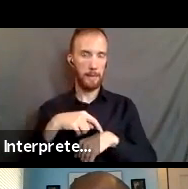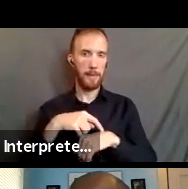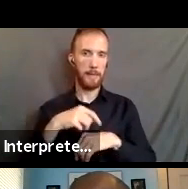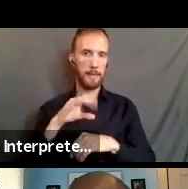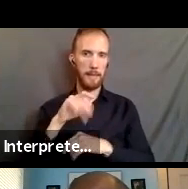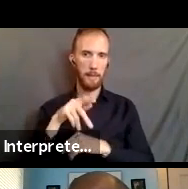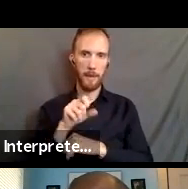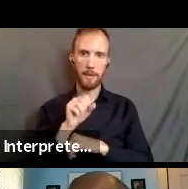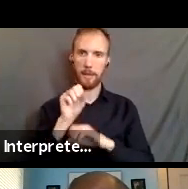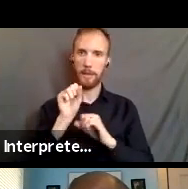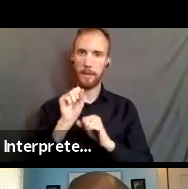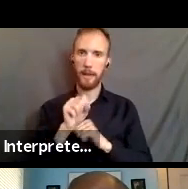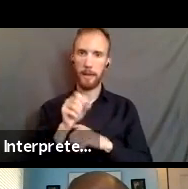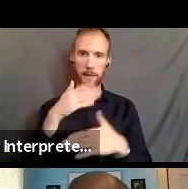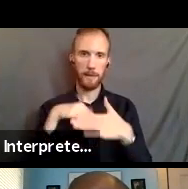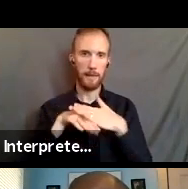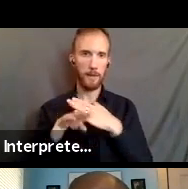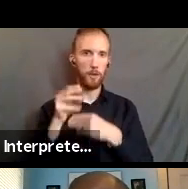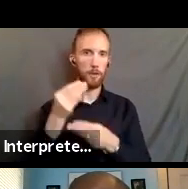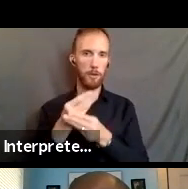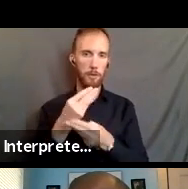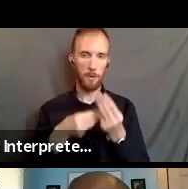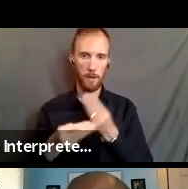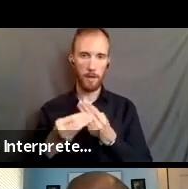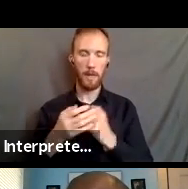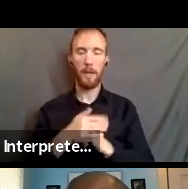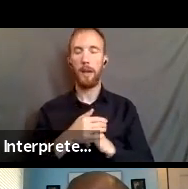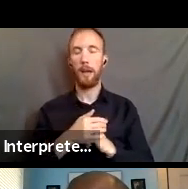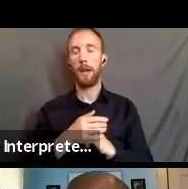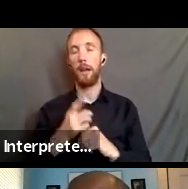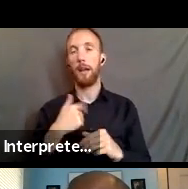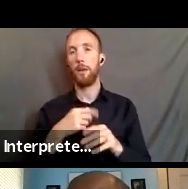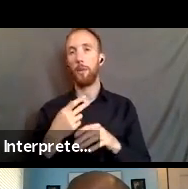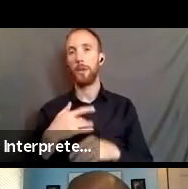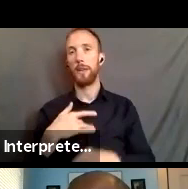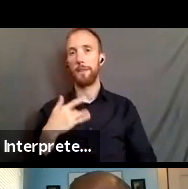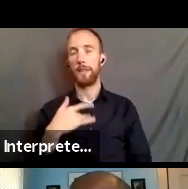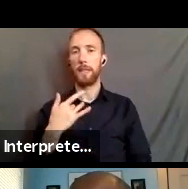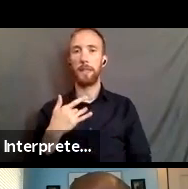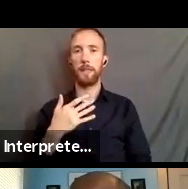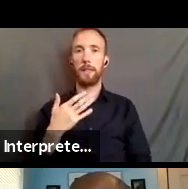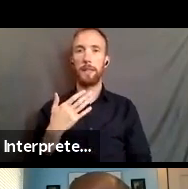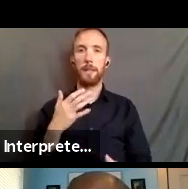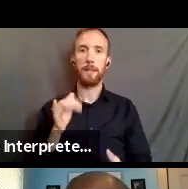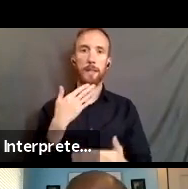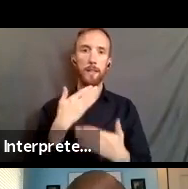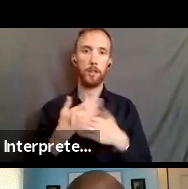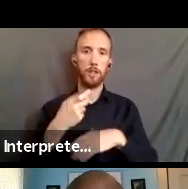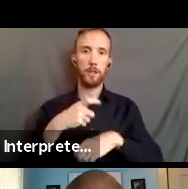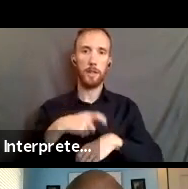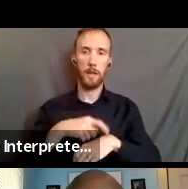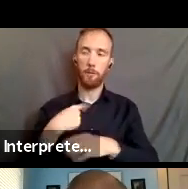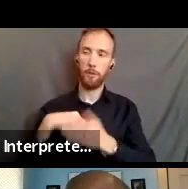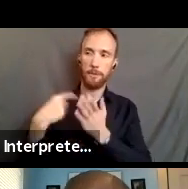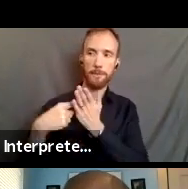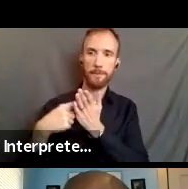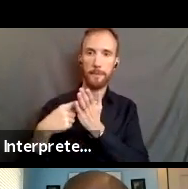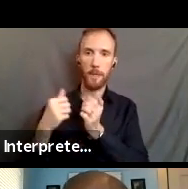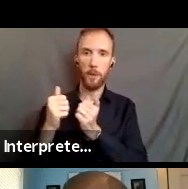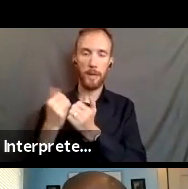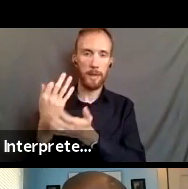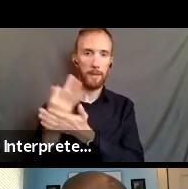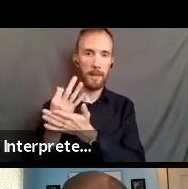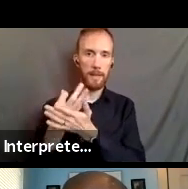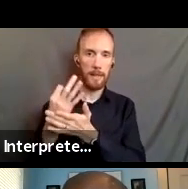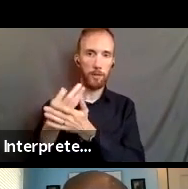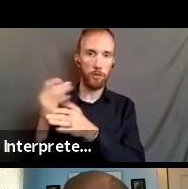market um and and we feel that it's a good time and talking to our financial advisors we we think that we